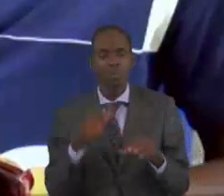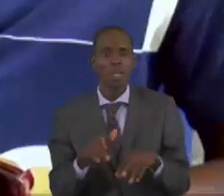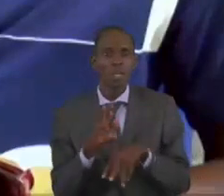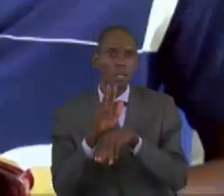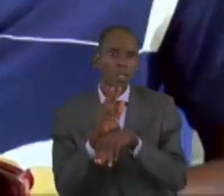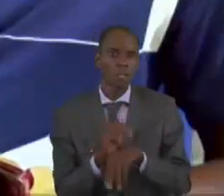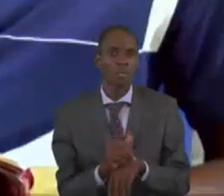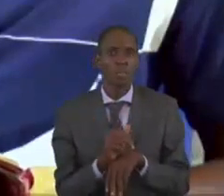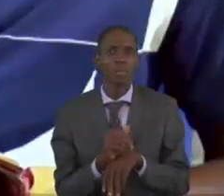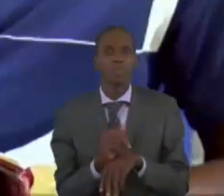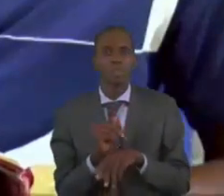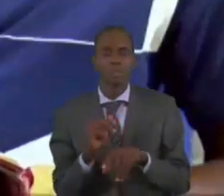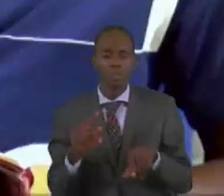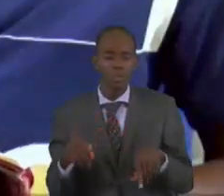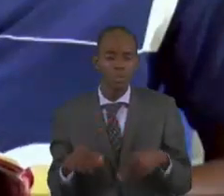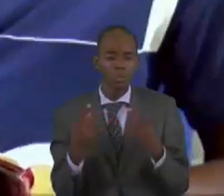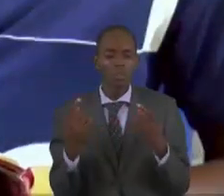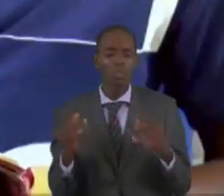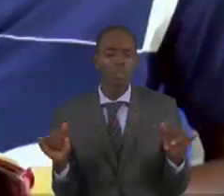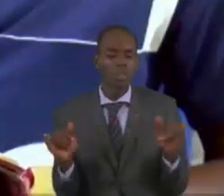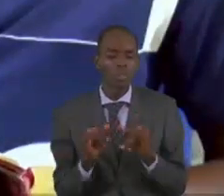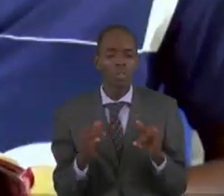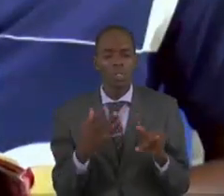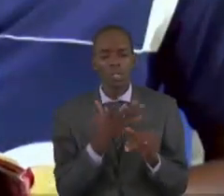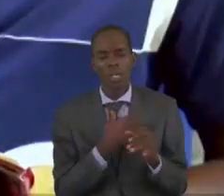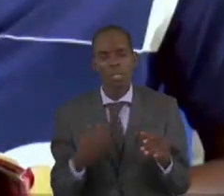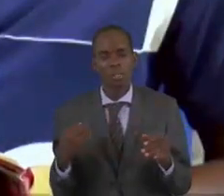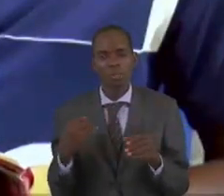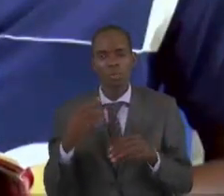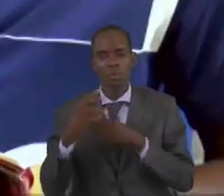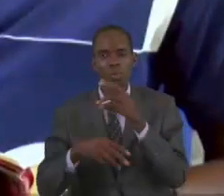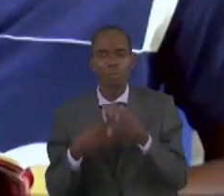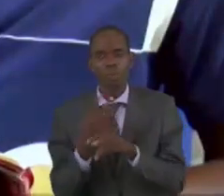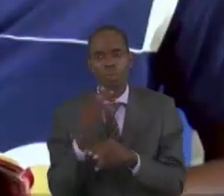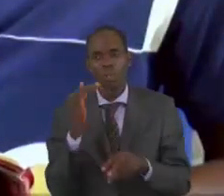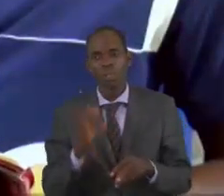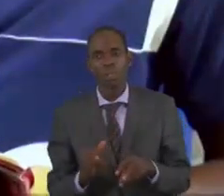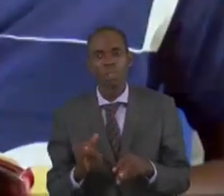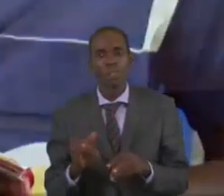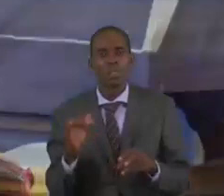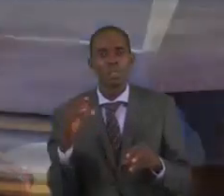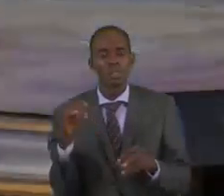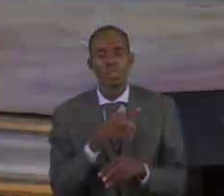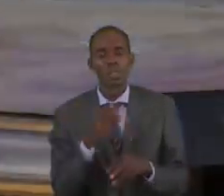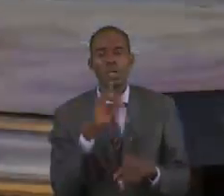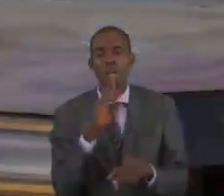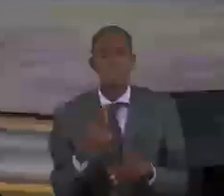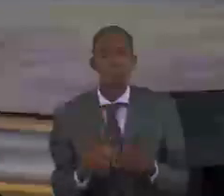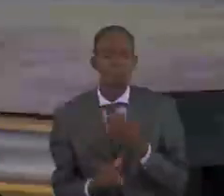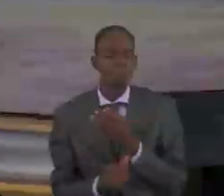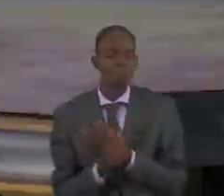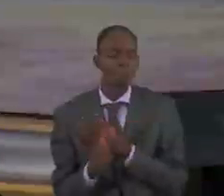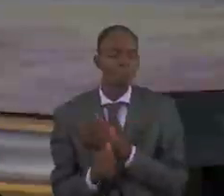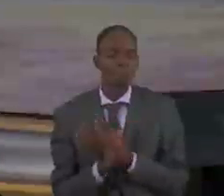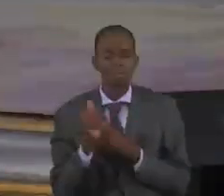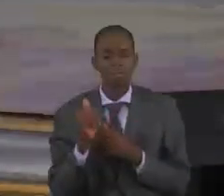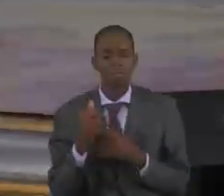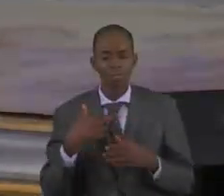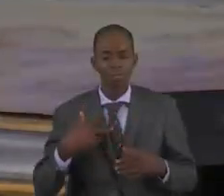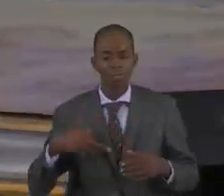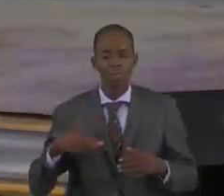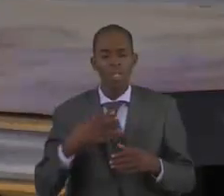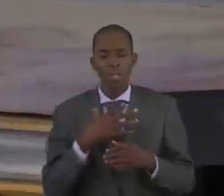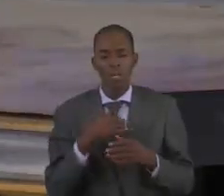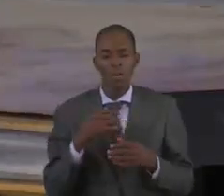the same, they're worldly. People are still the same, they're deadly religious. And what